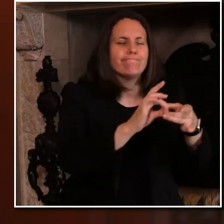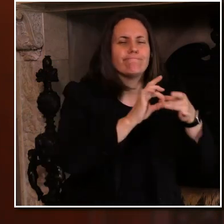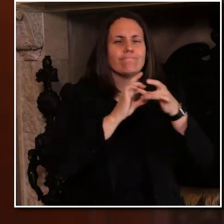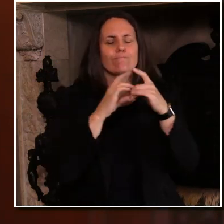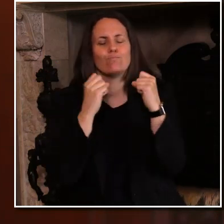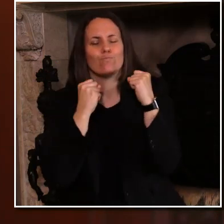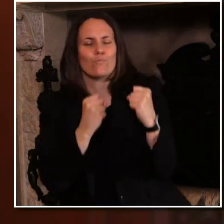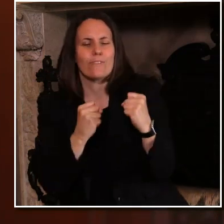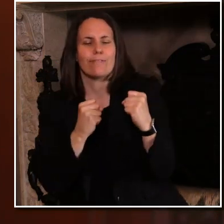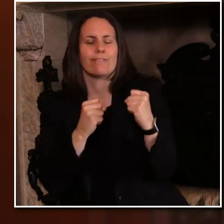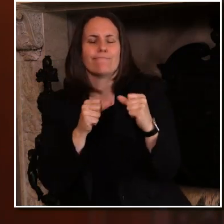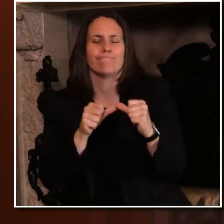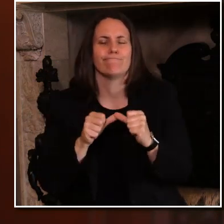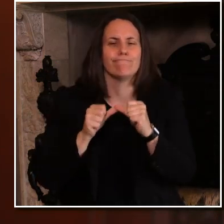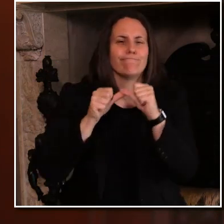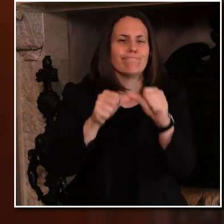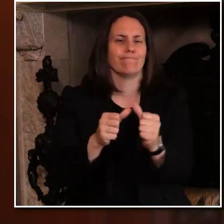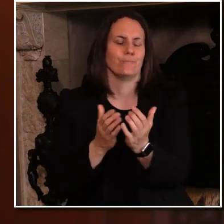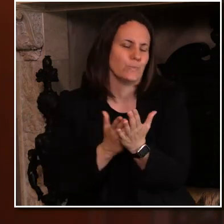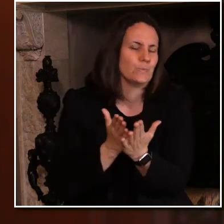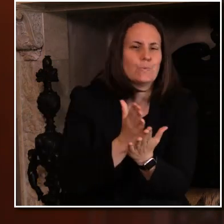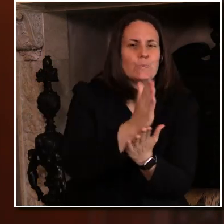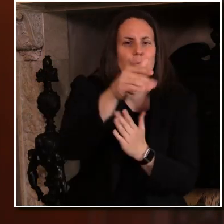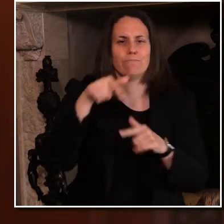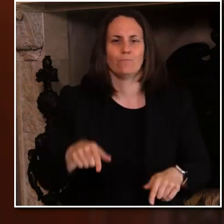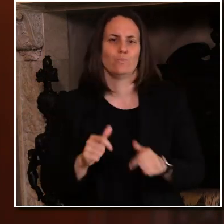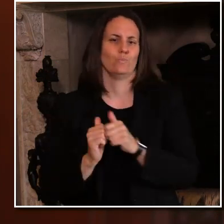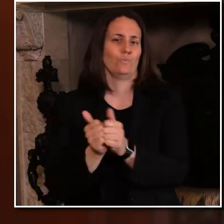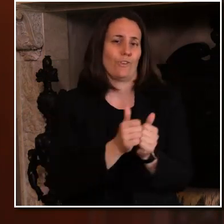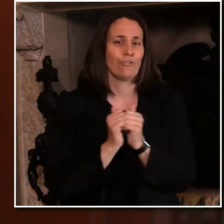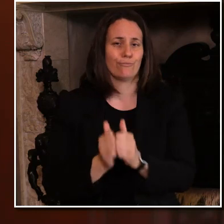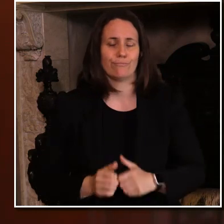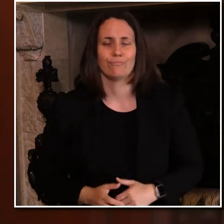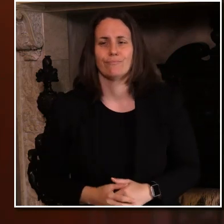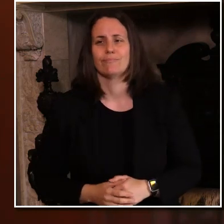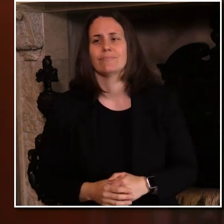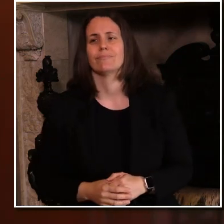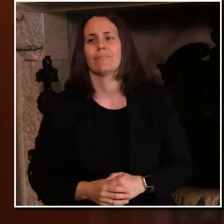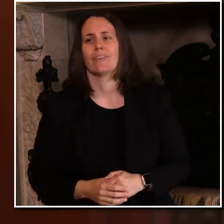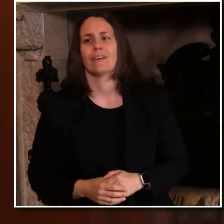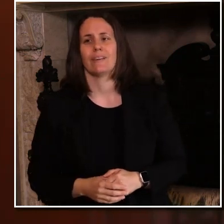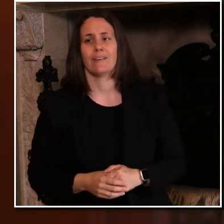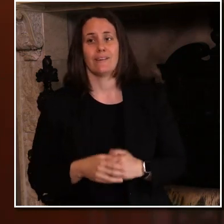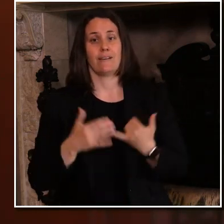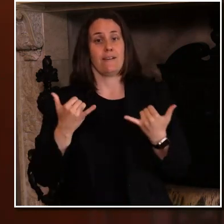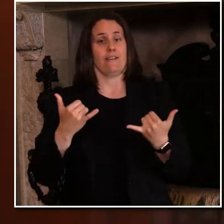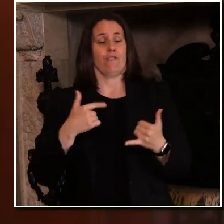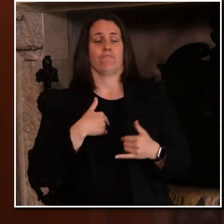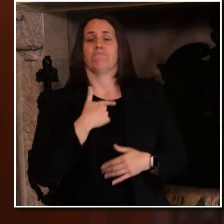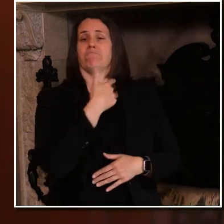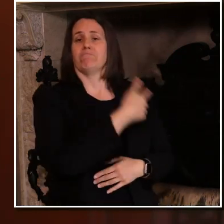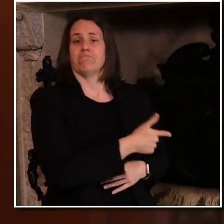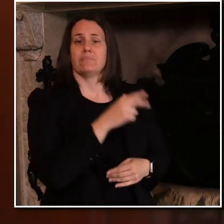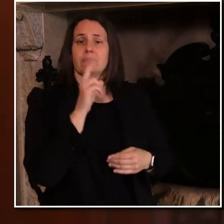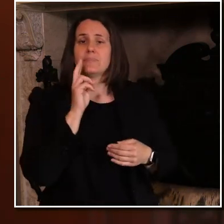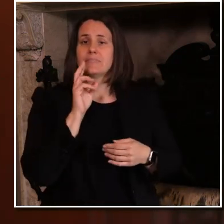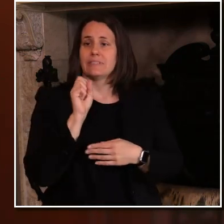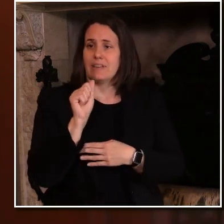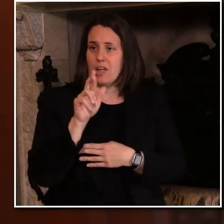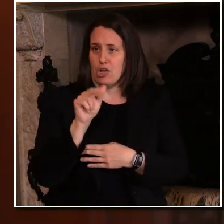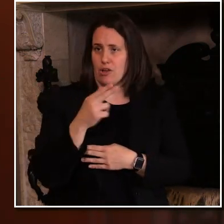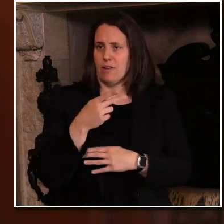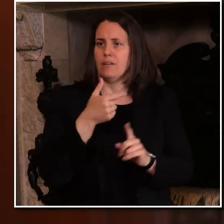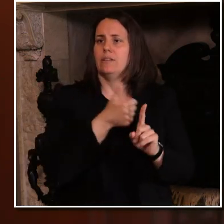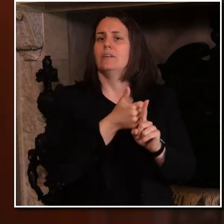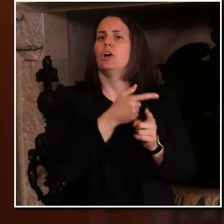update, I'd like to let all of you hear directly from Sarah Shane, one of the nurses on the front